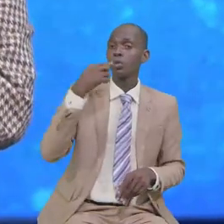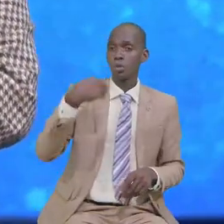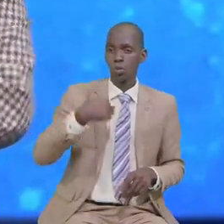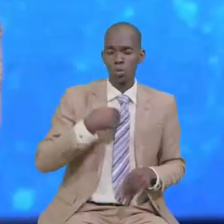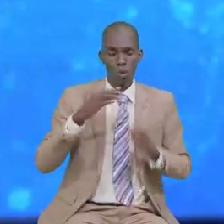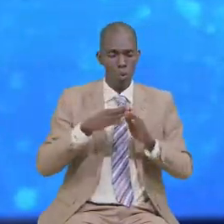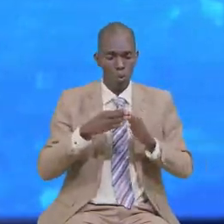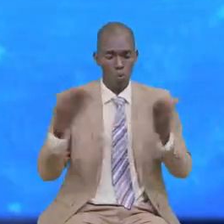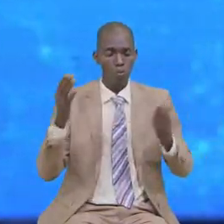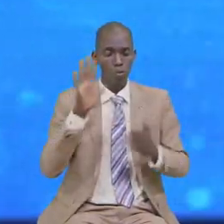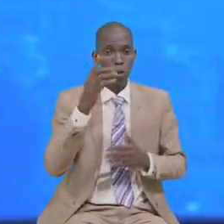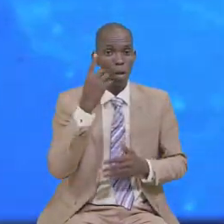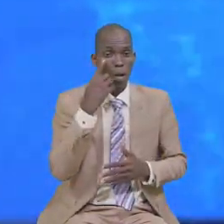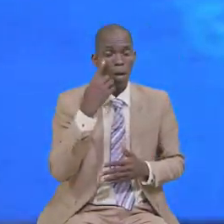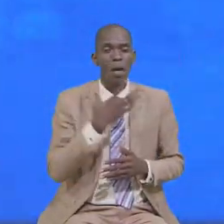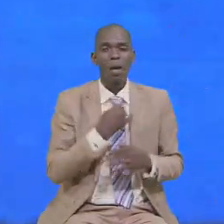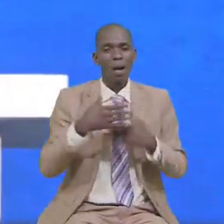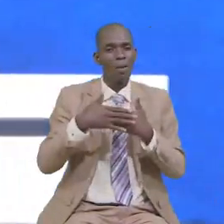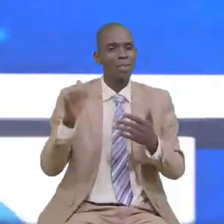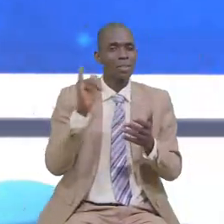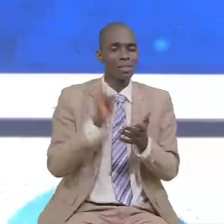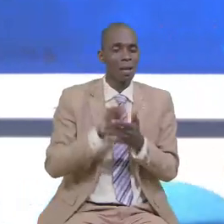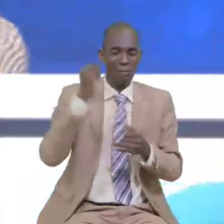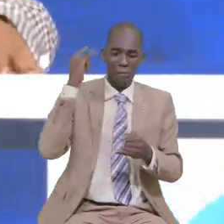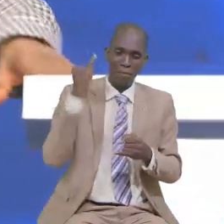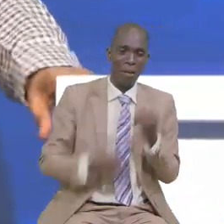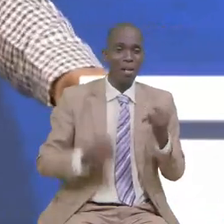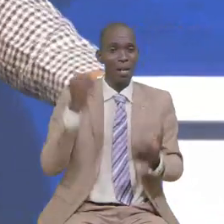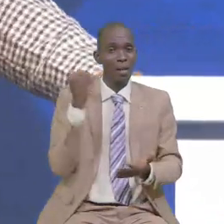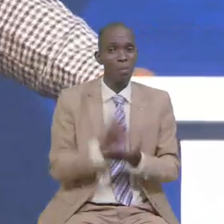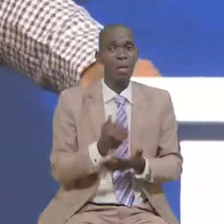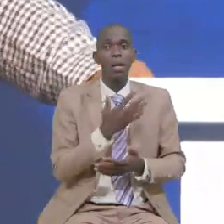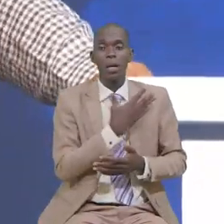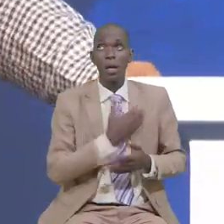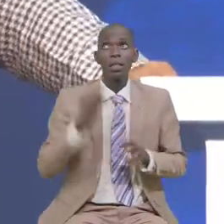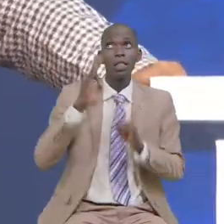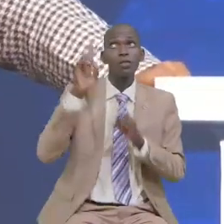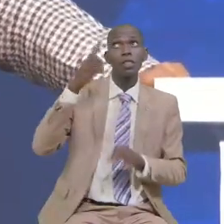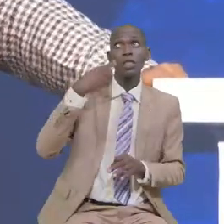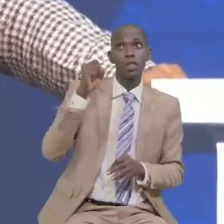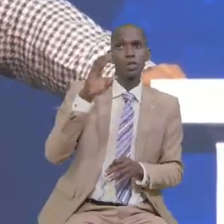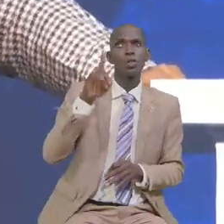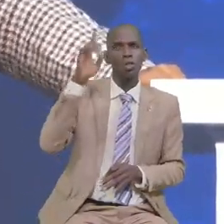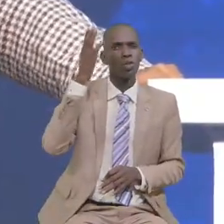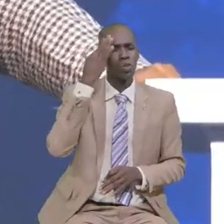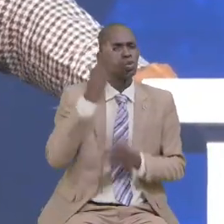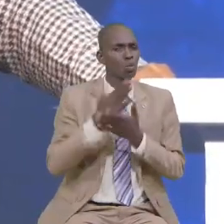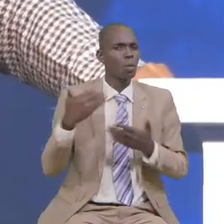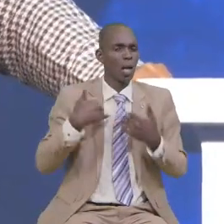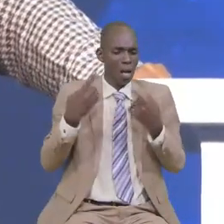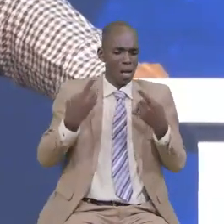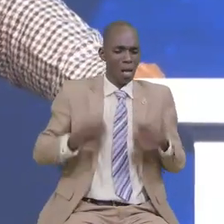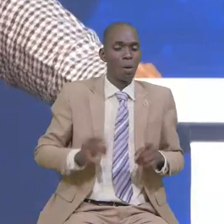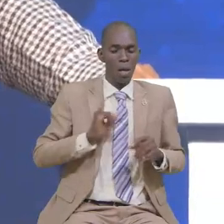your eyes after that final amen. And if he said so, he knows something has happened. I now open